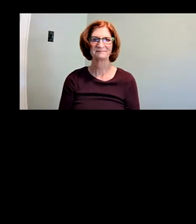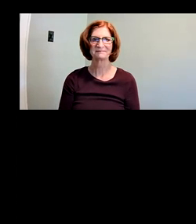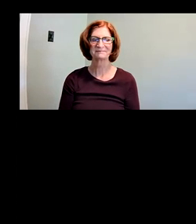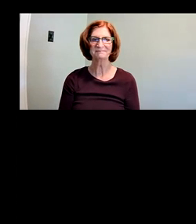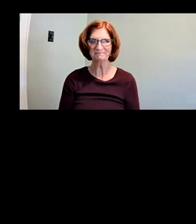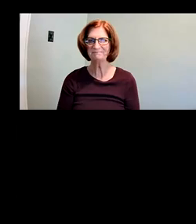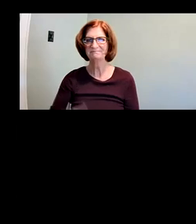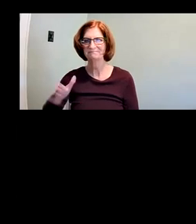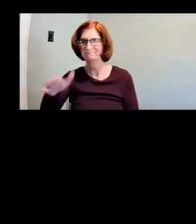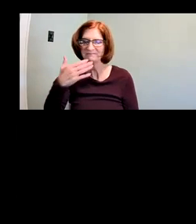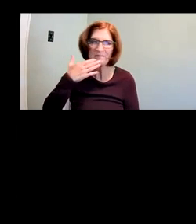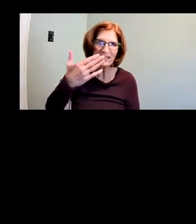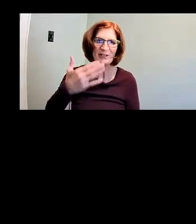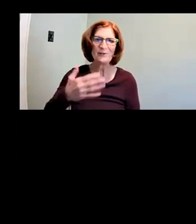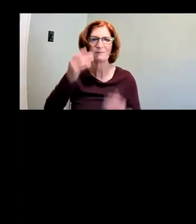Great, thank you.